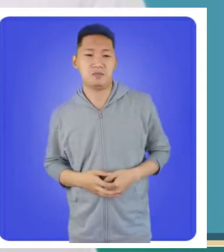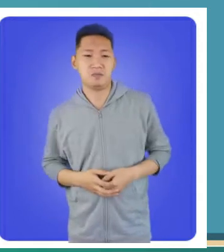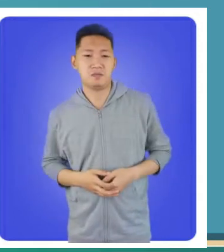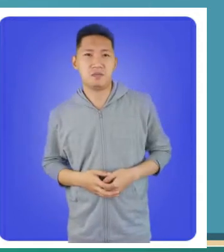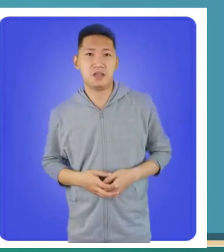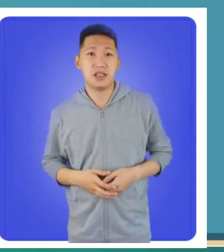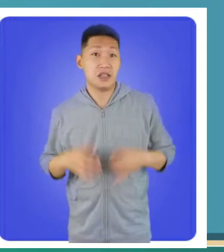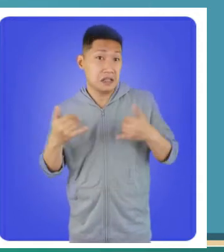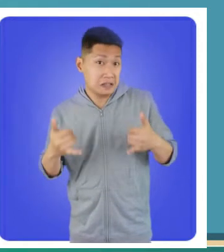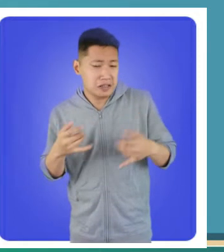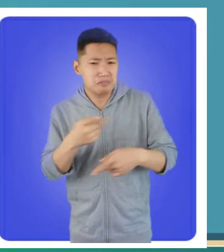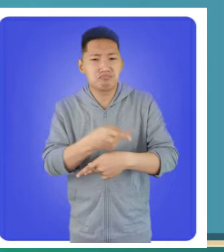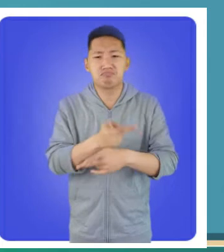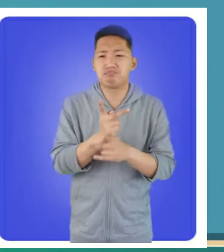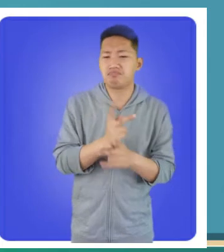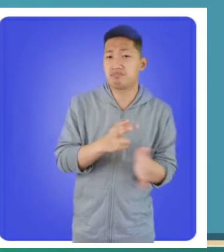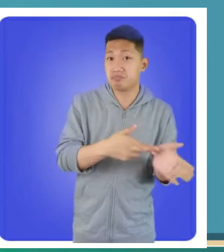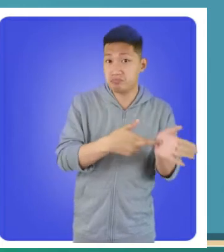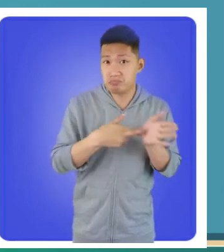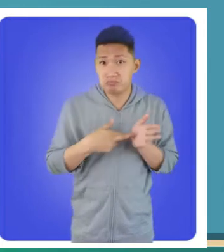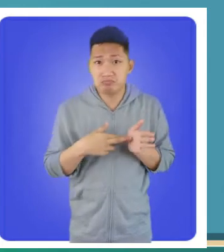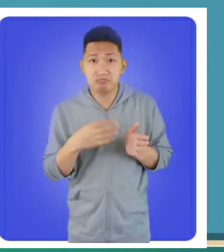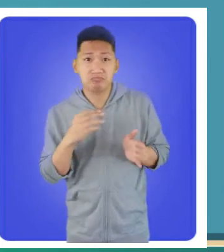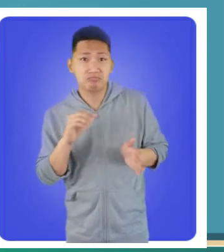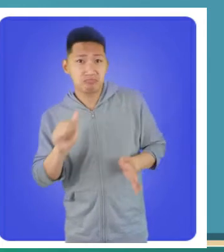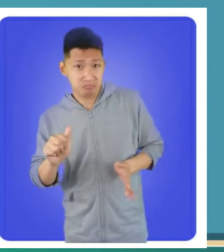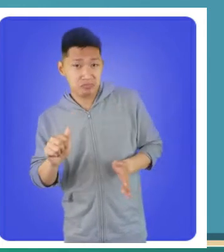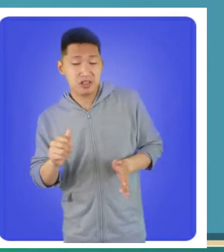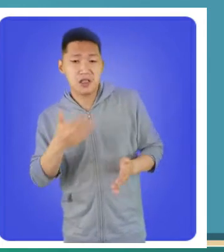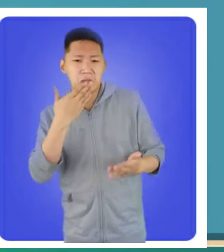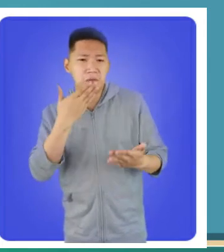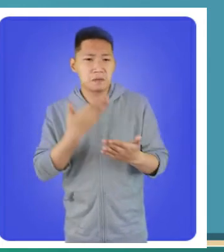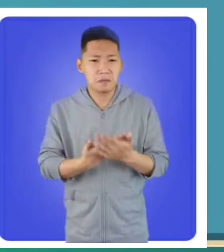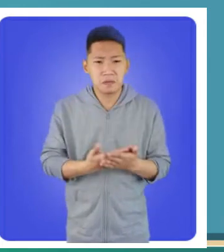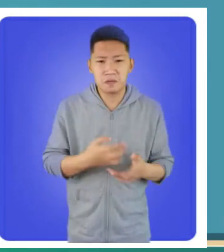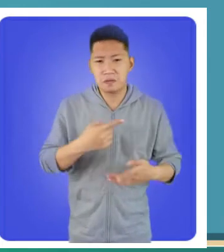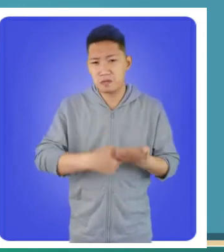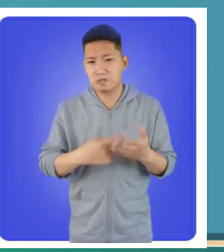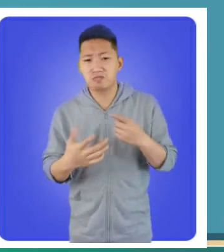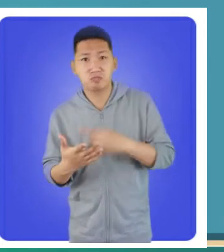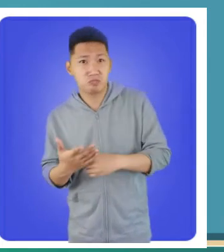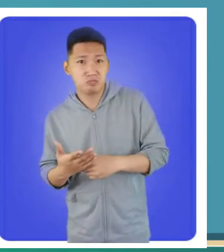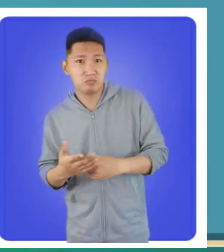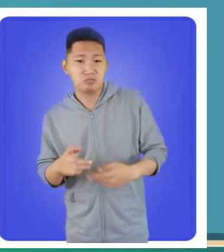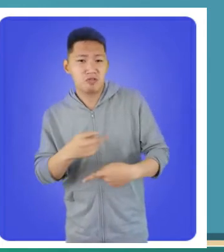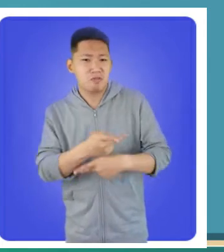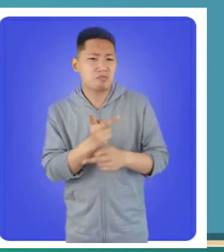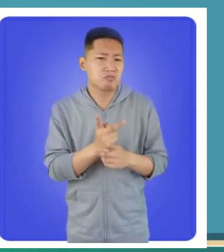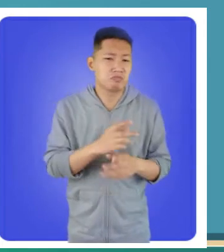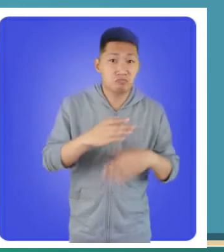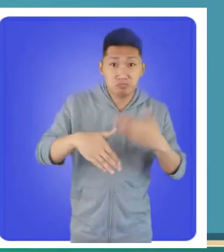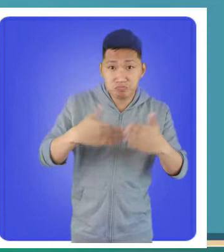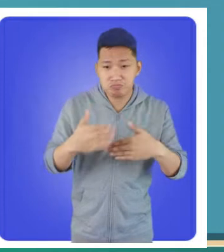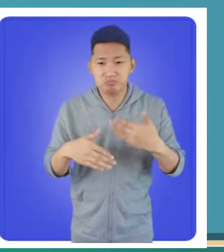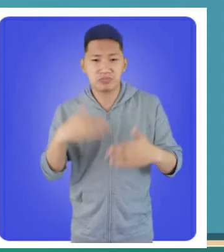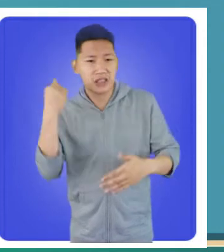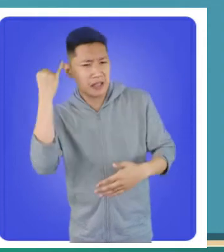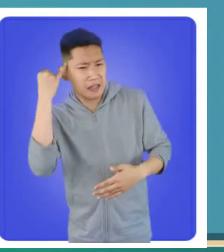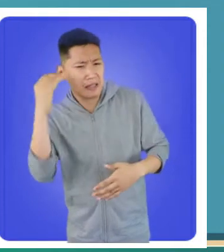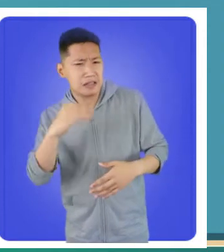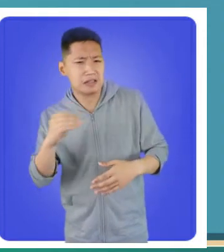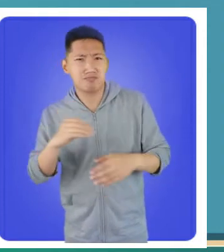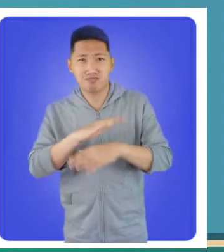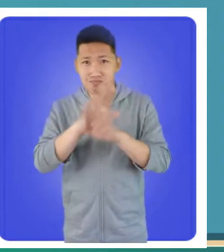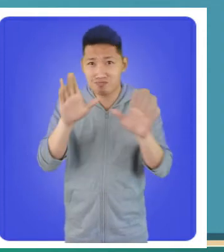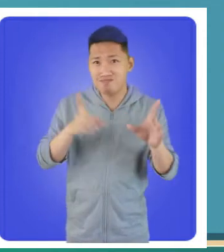relevant. Therefore, this property requires good argument, proper sequencing of ideas, and